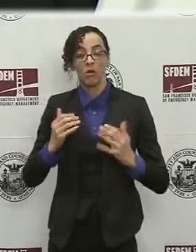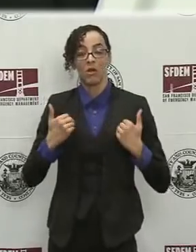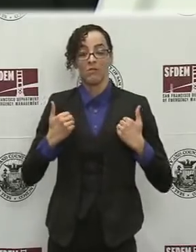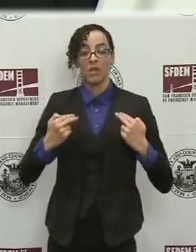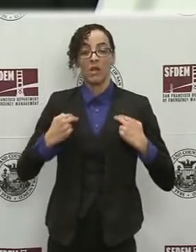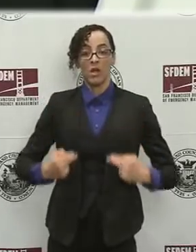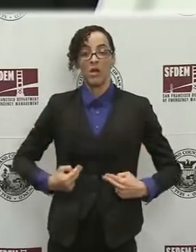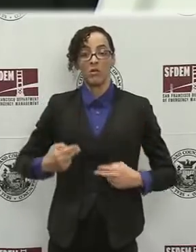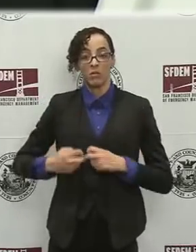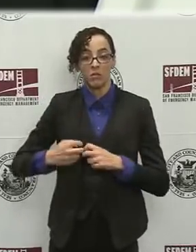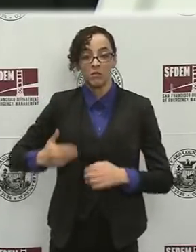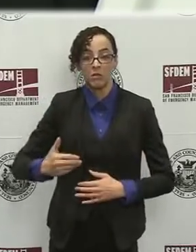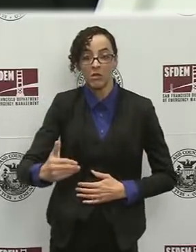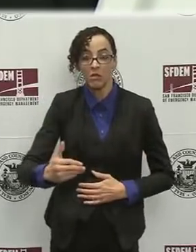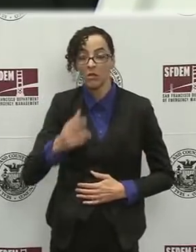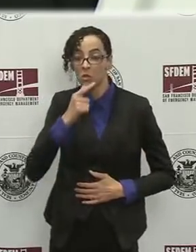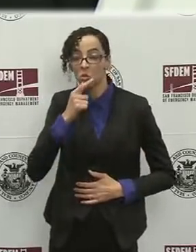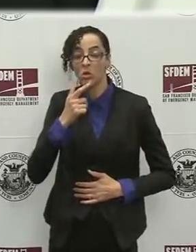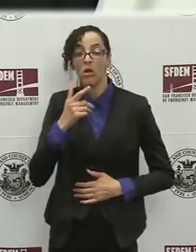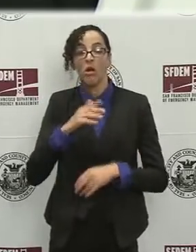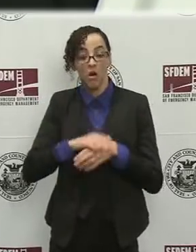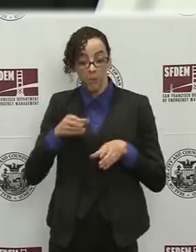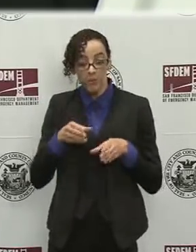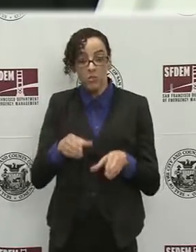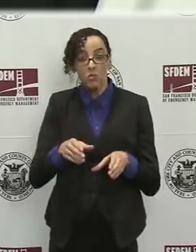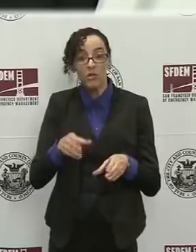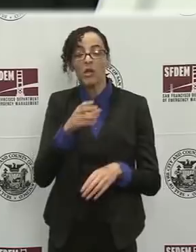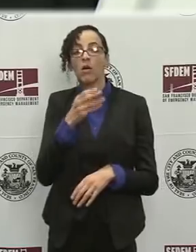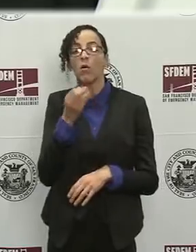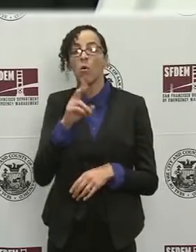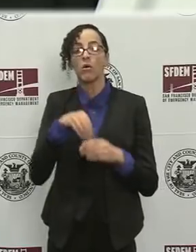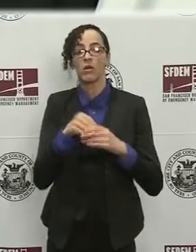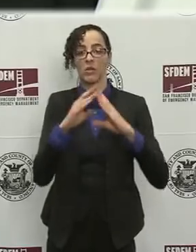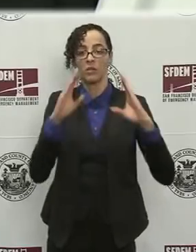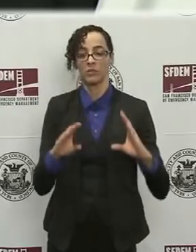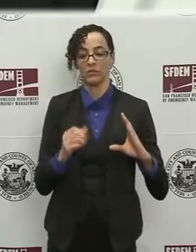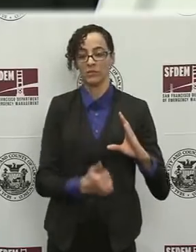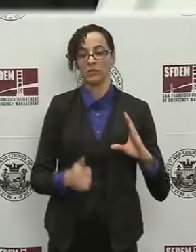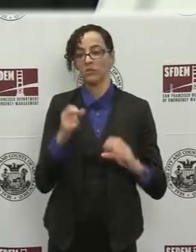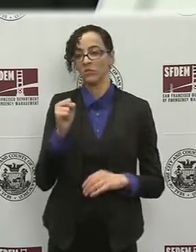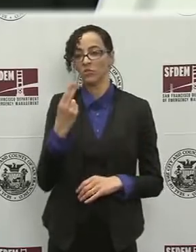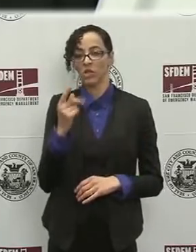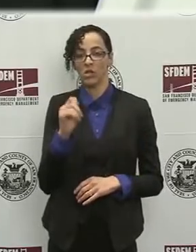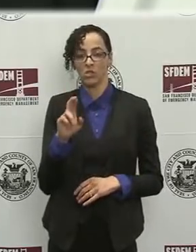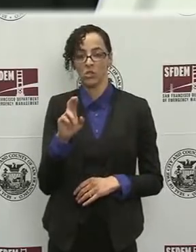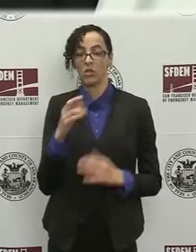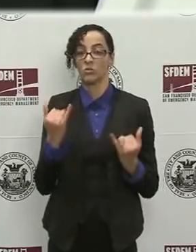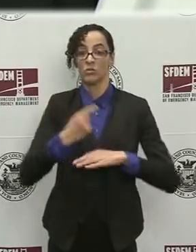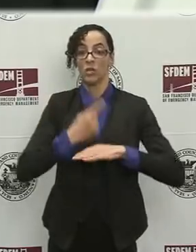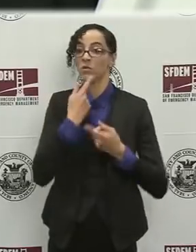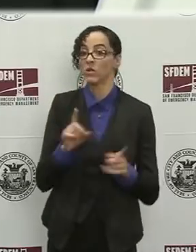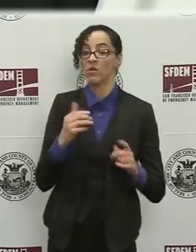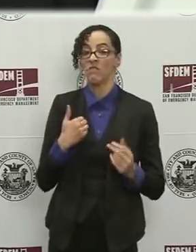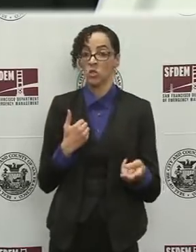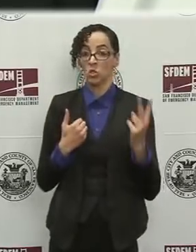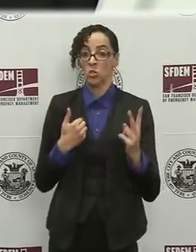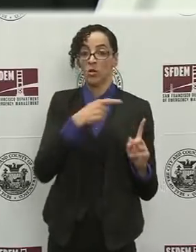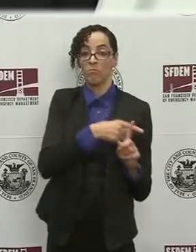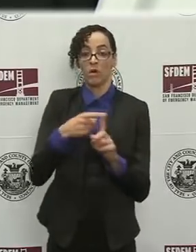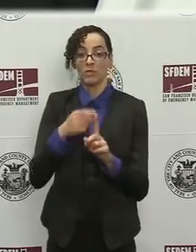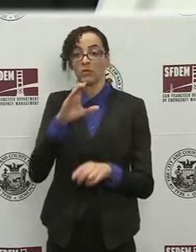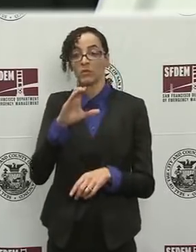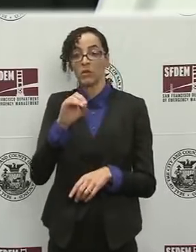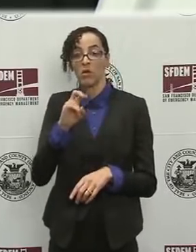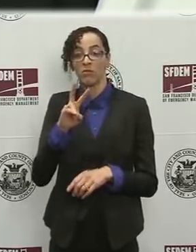and on our streets. Today, we announced that we had 2 positive COVID-19 cases at one of the